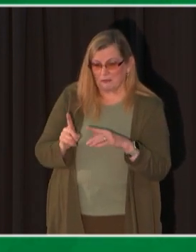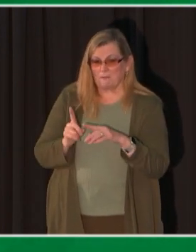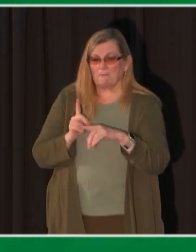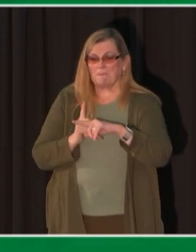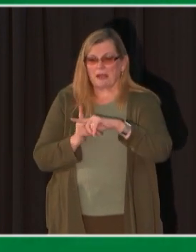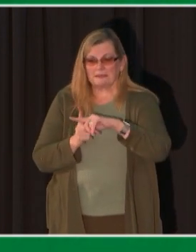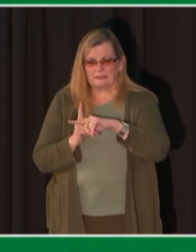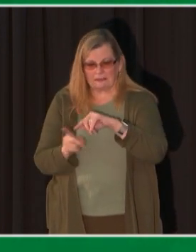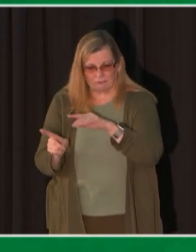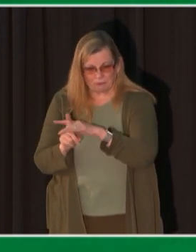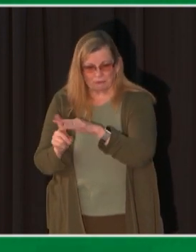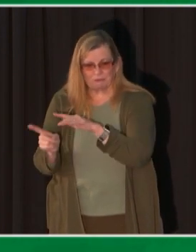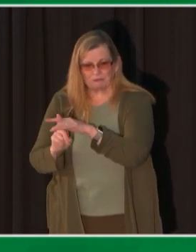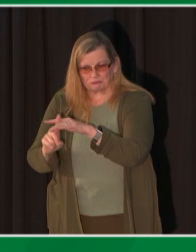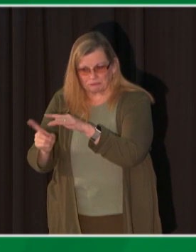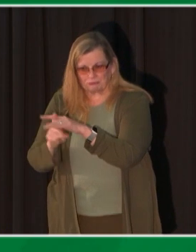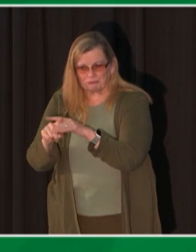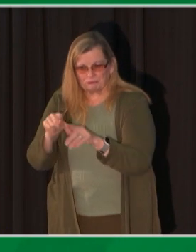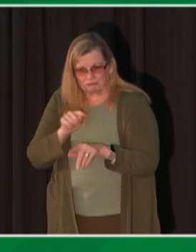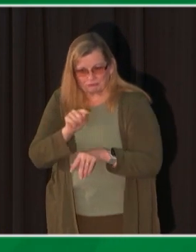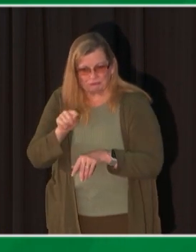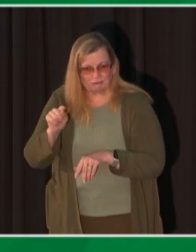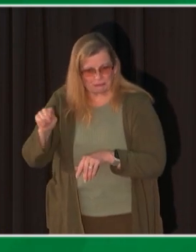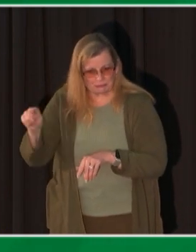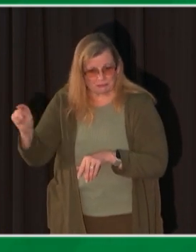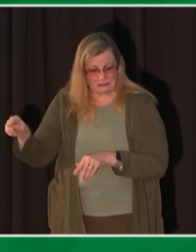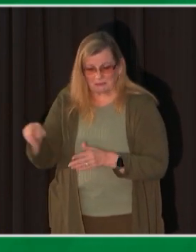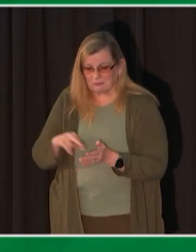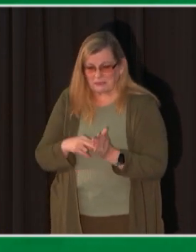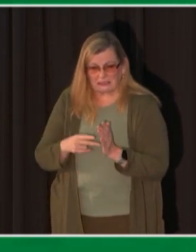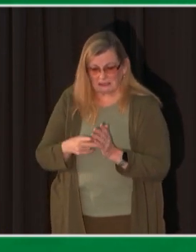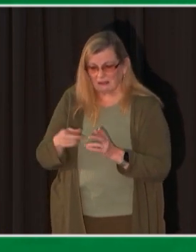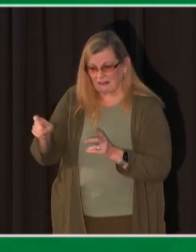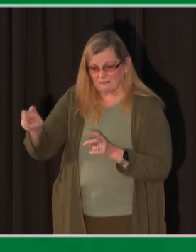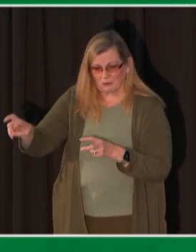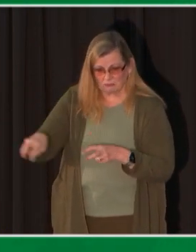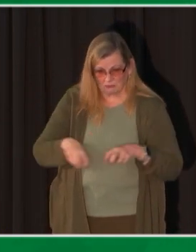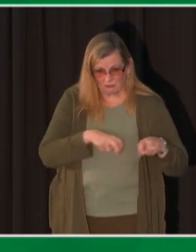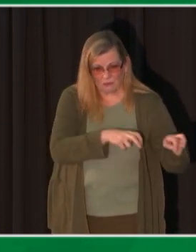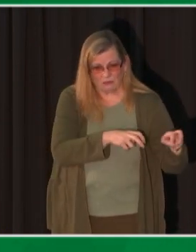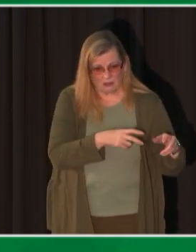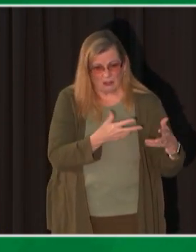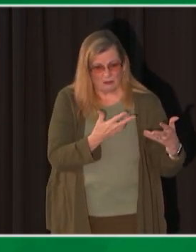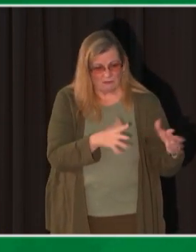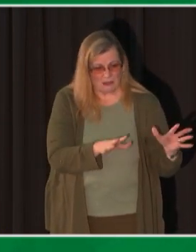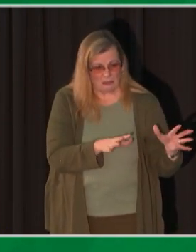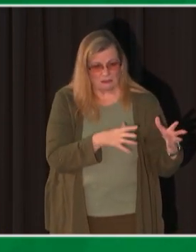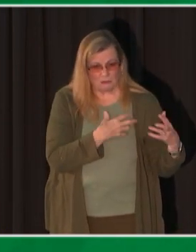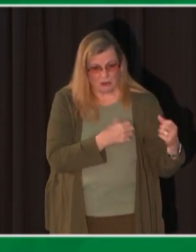many of them have convalesced and returned to our shelters, and we're going to continue to do that process.